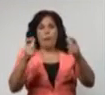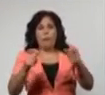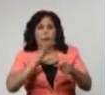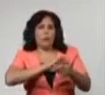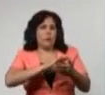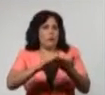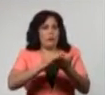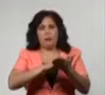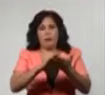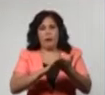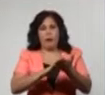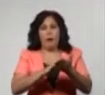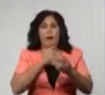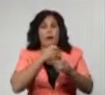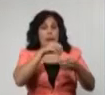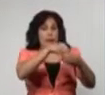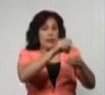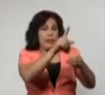7.1%.